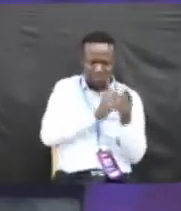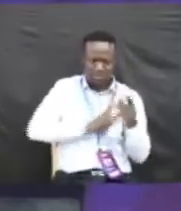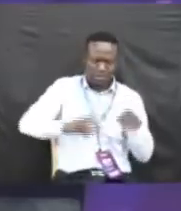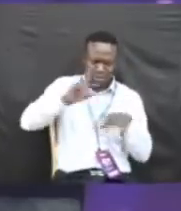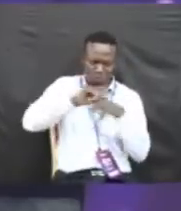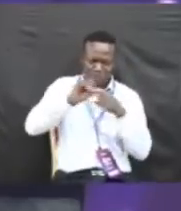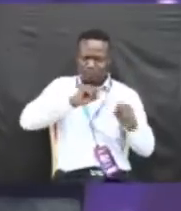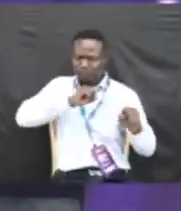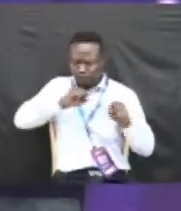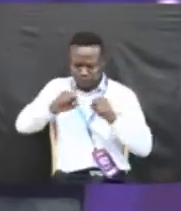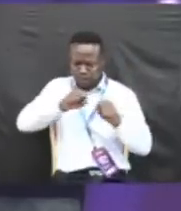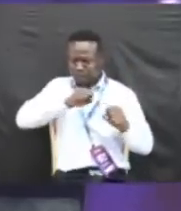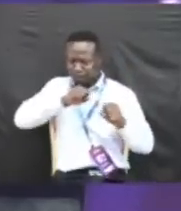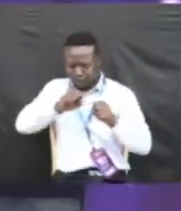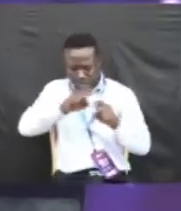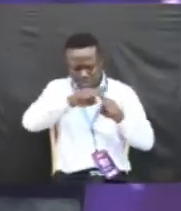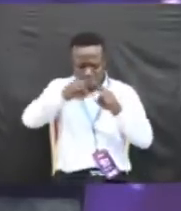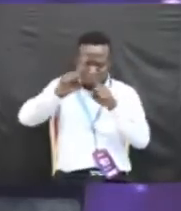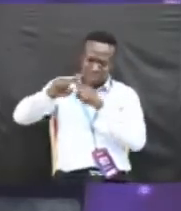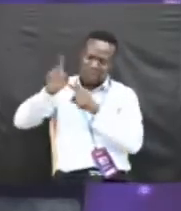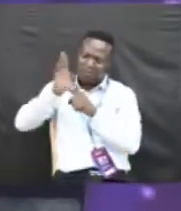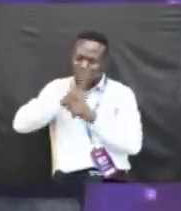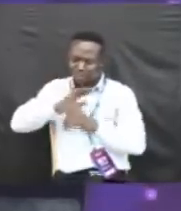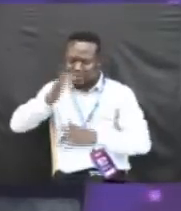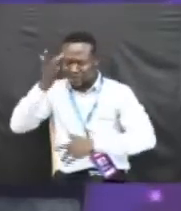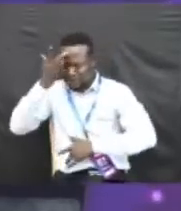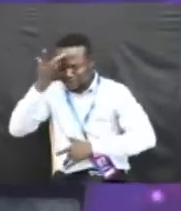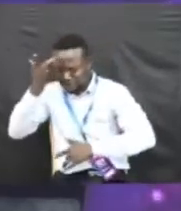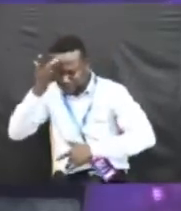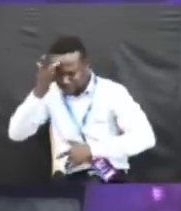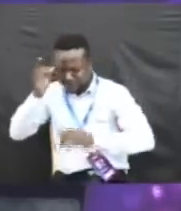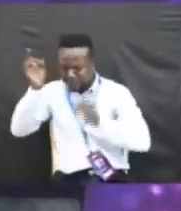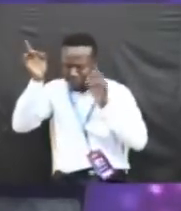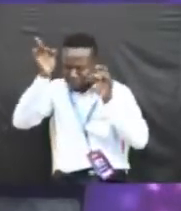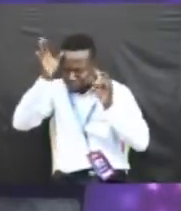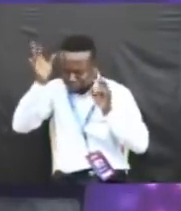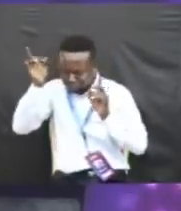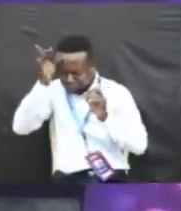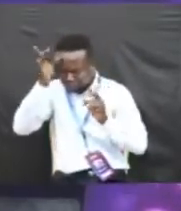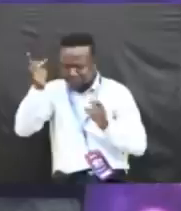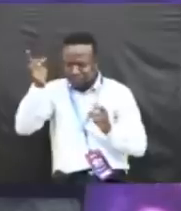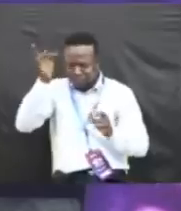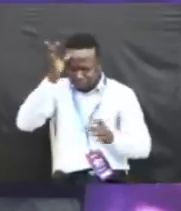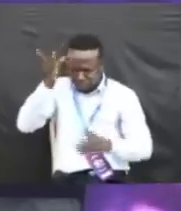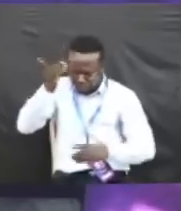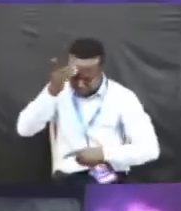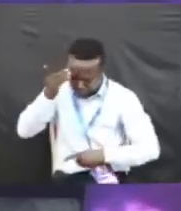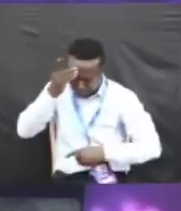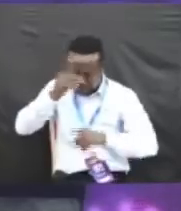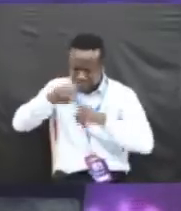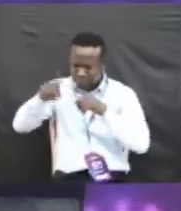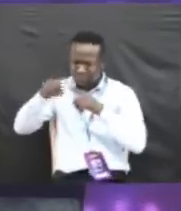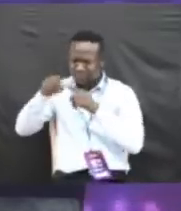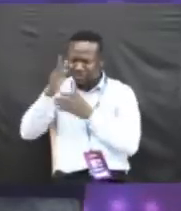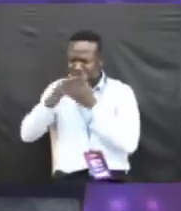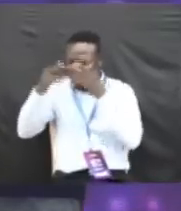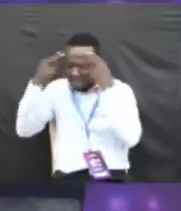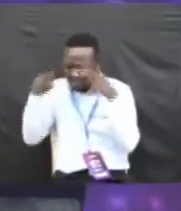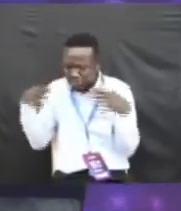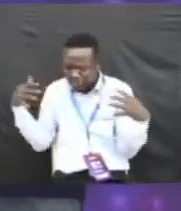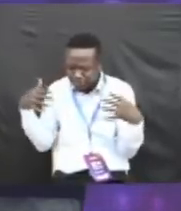kingdom. There are famines and diseases, strange ones and fearful events in our